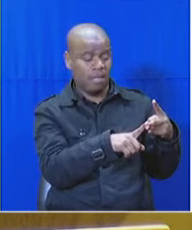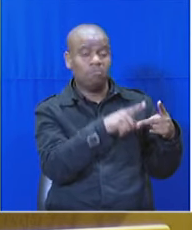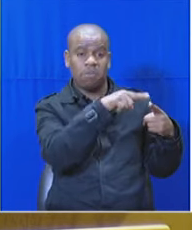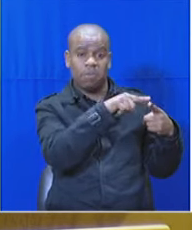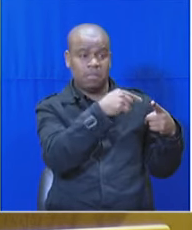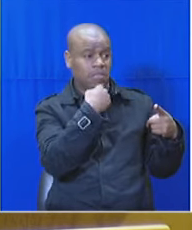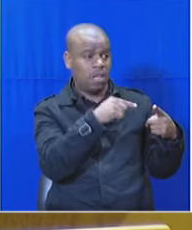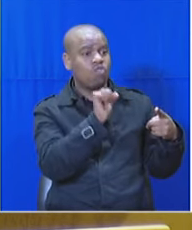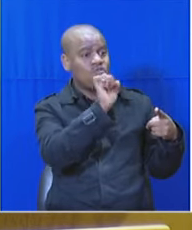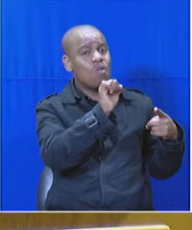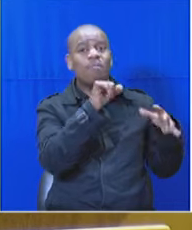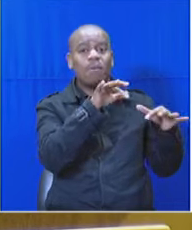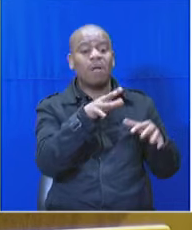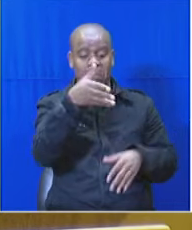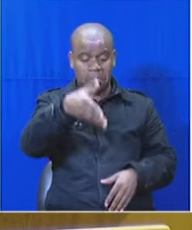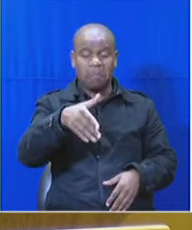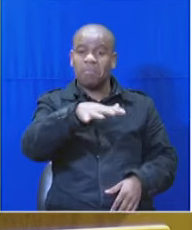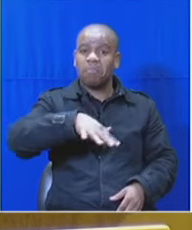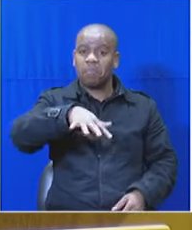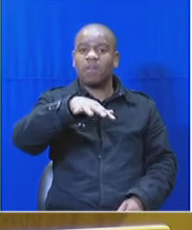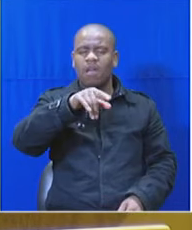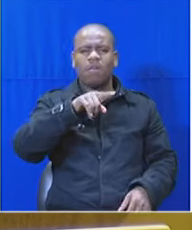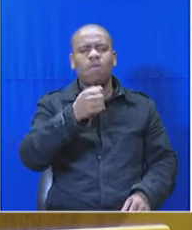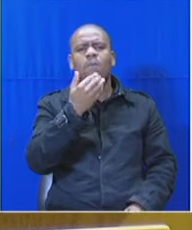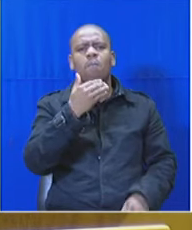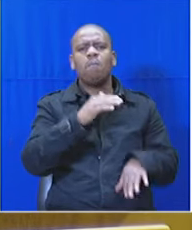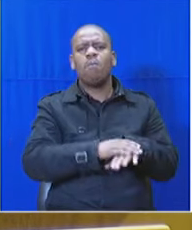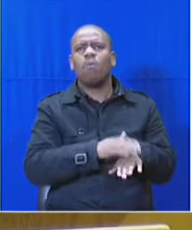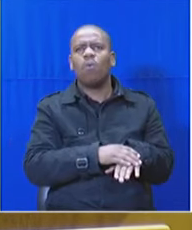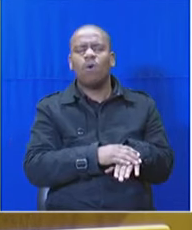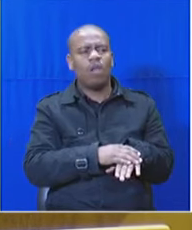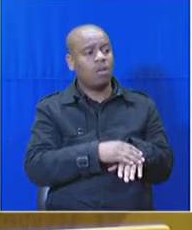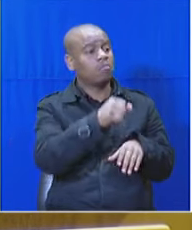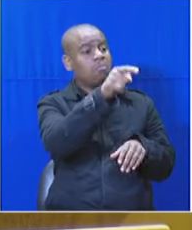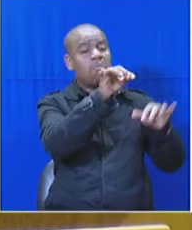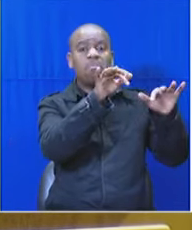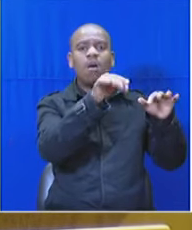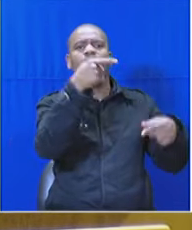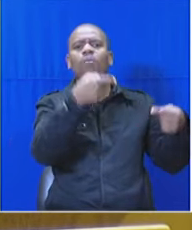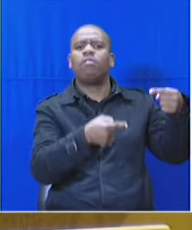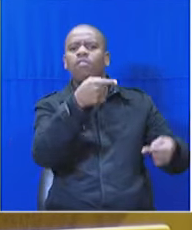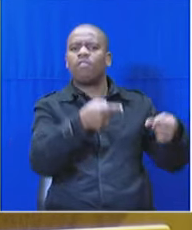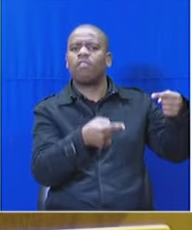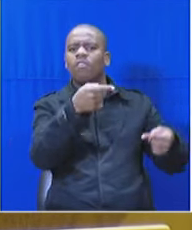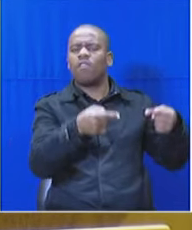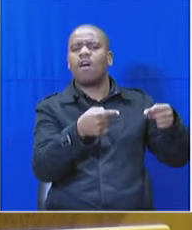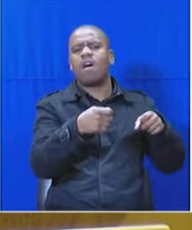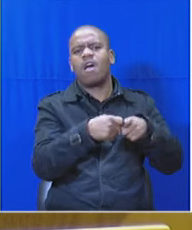my area and your people are in the other side of the area, and who, when it comes